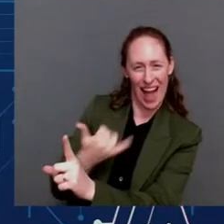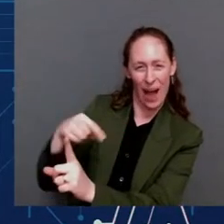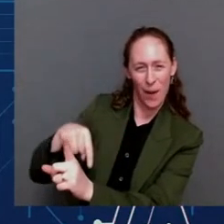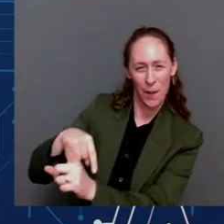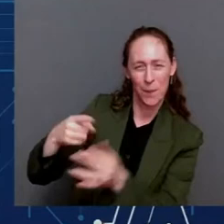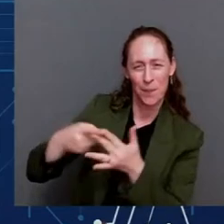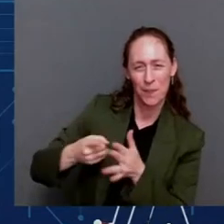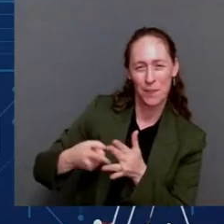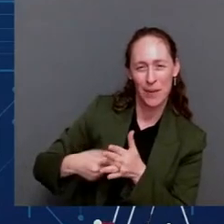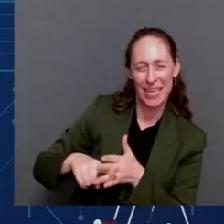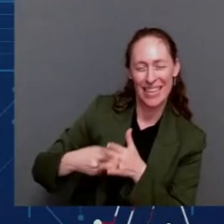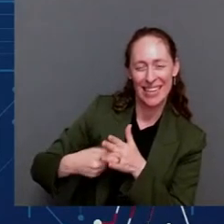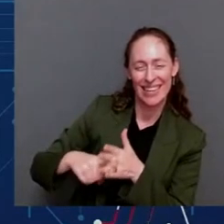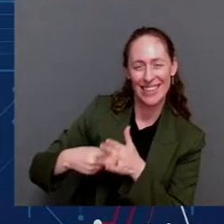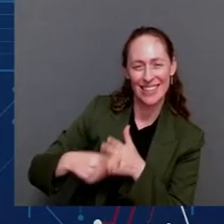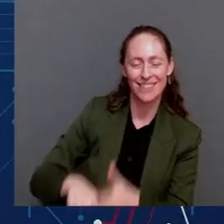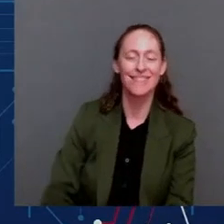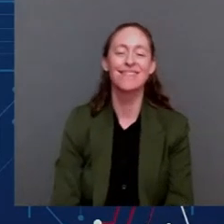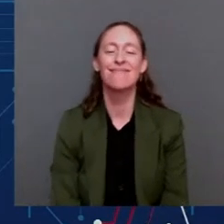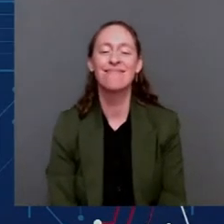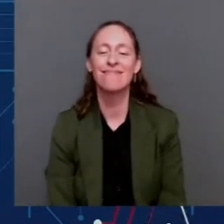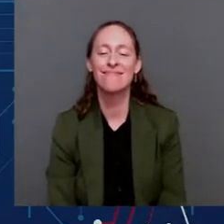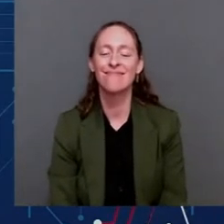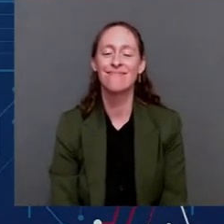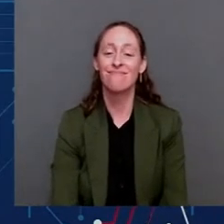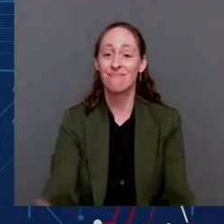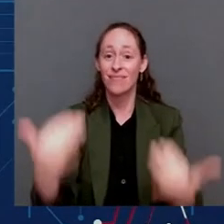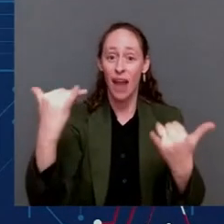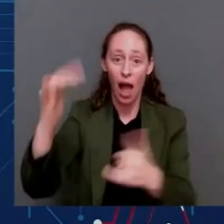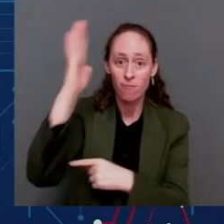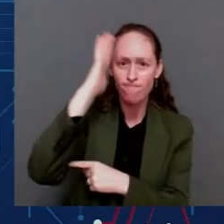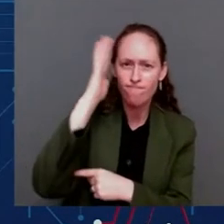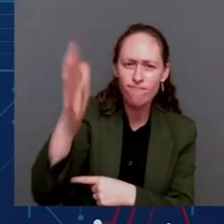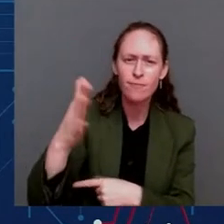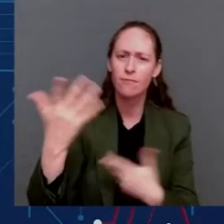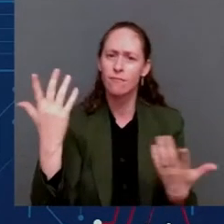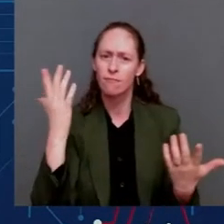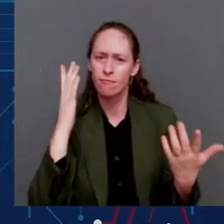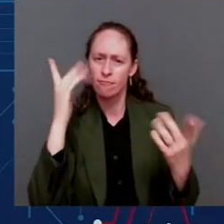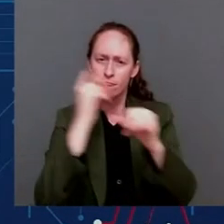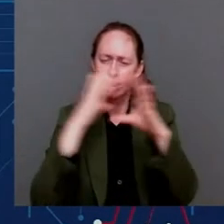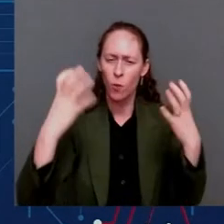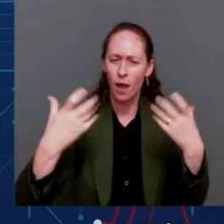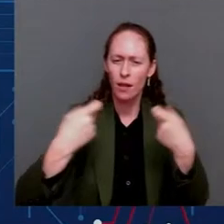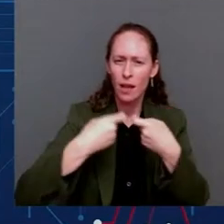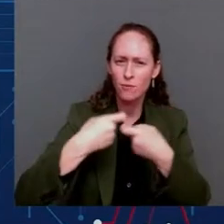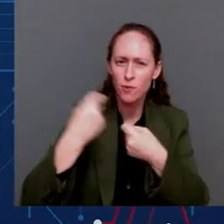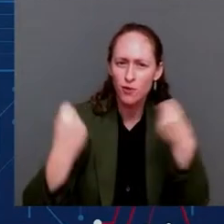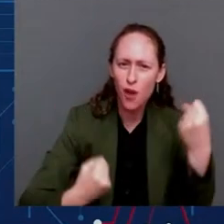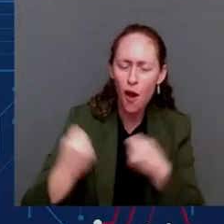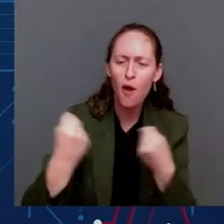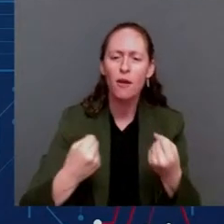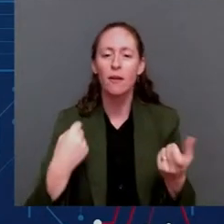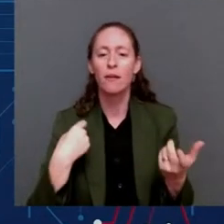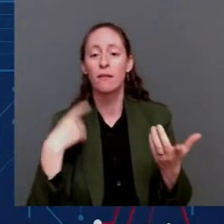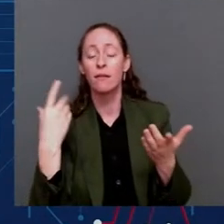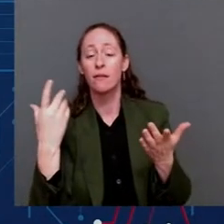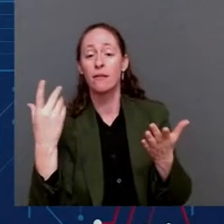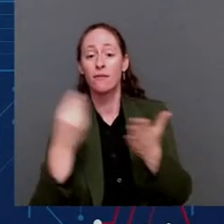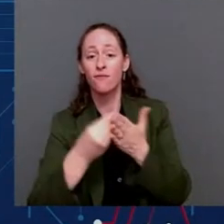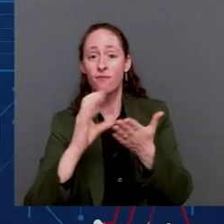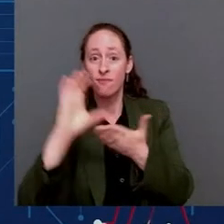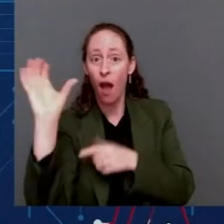A $1.7 billion investment from LG Energy Solution, creating 1,200 jobs building electric vehicle batteries and